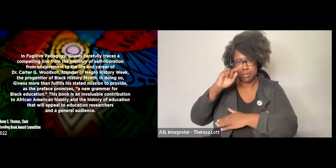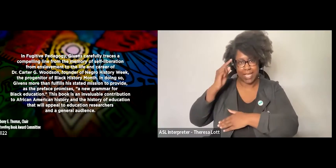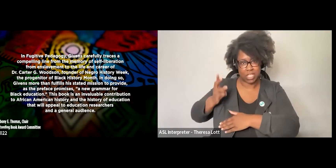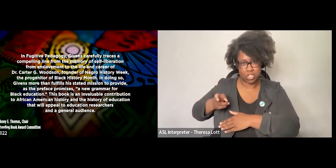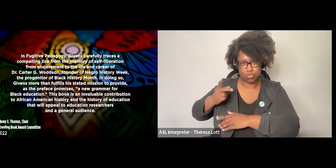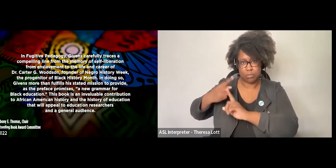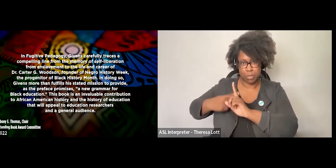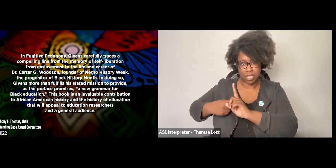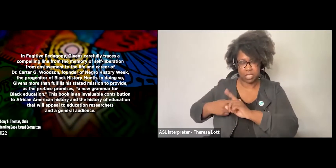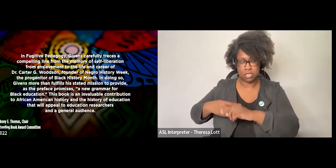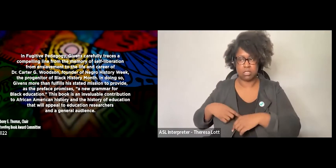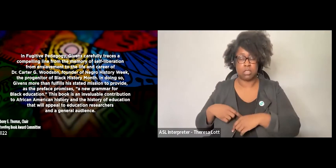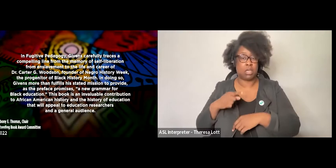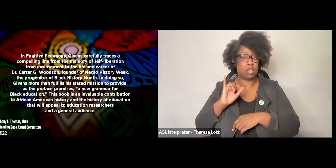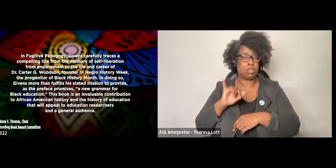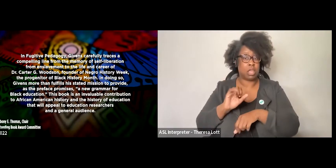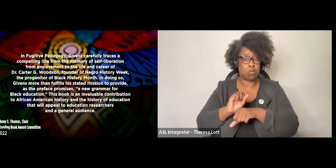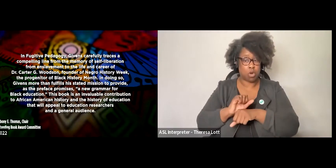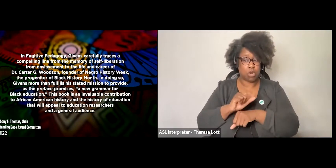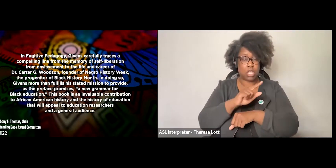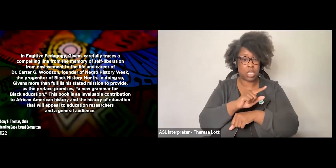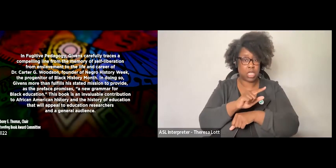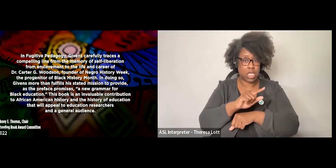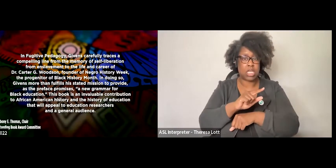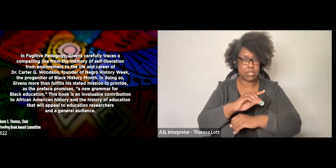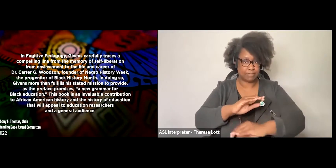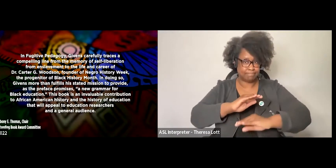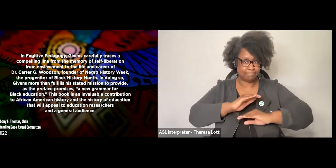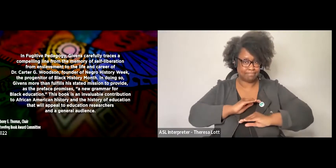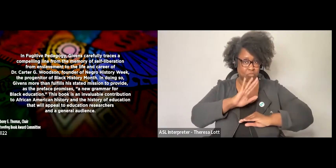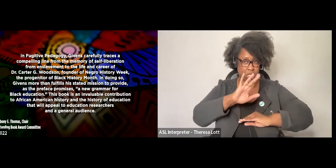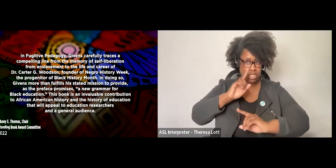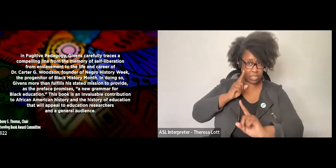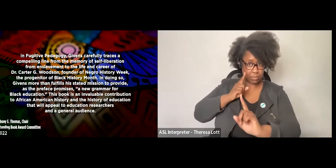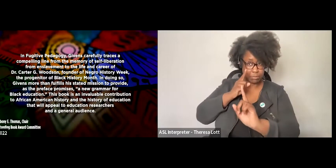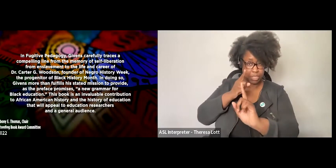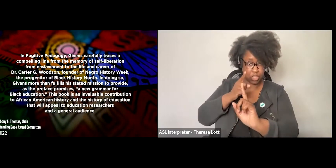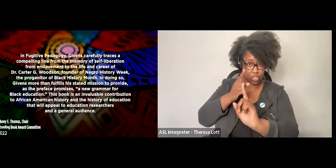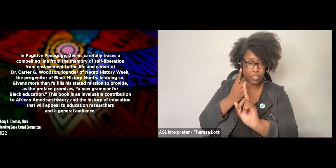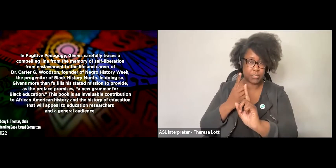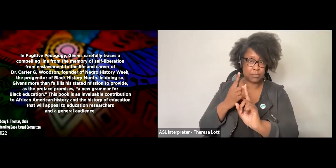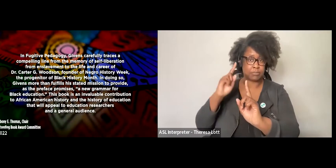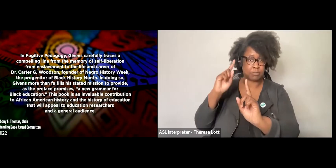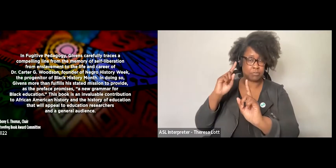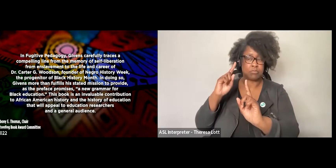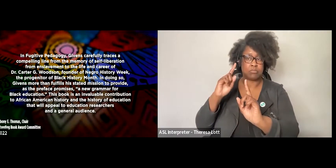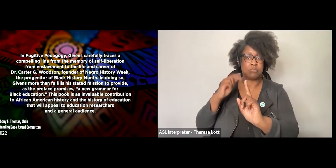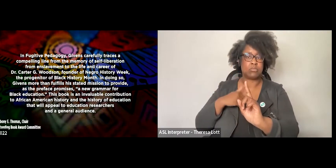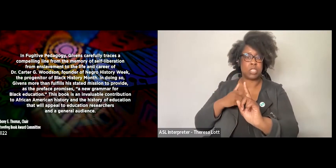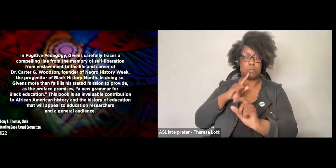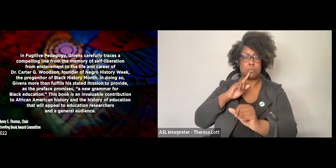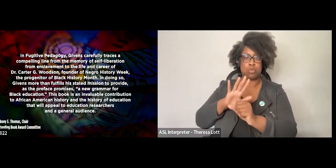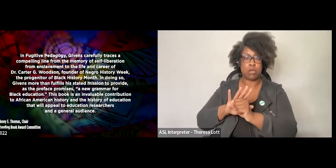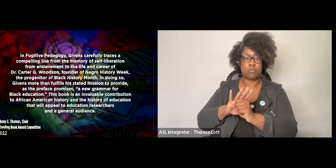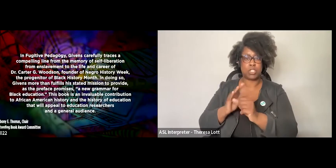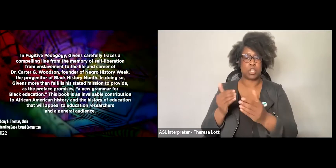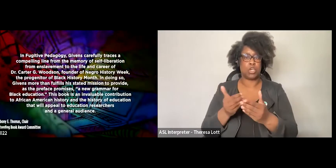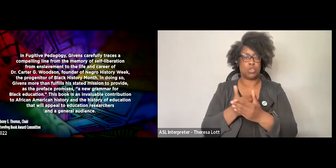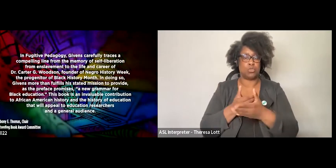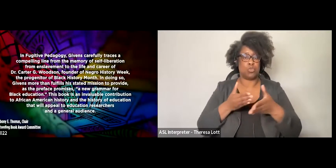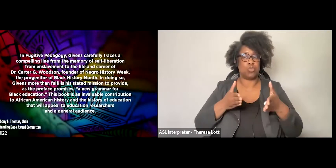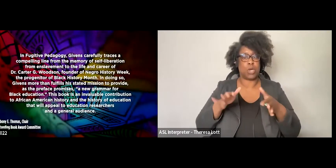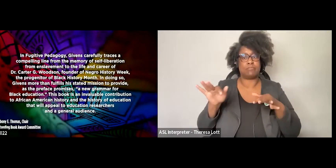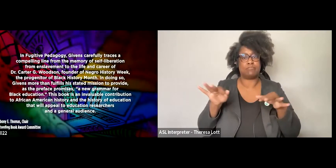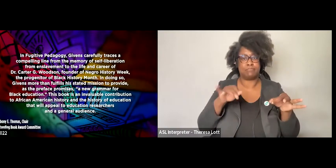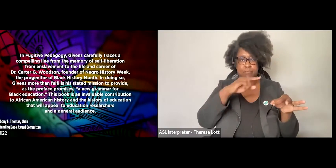so, Givens more than fulfills his stated mission to provide, as the preface promises, a new grammar for Black